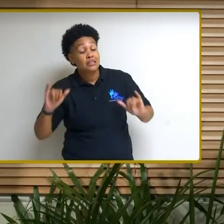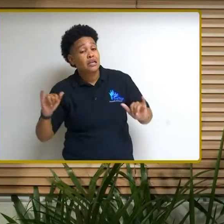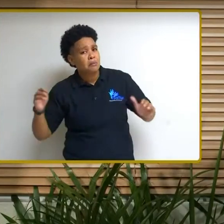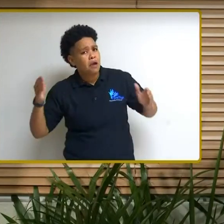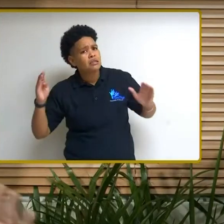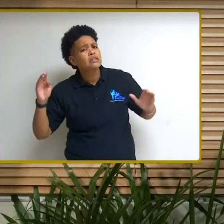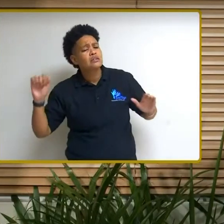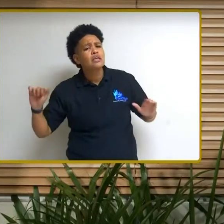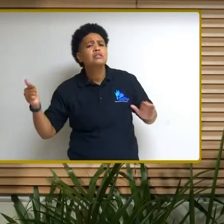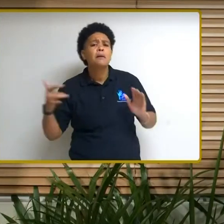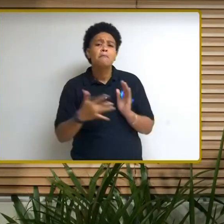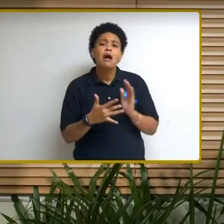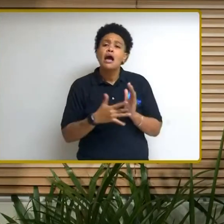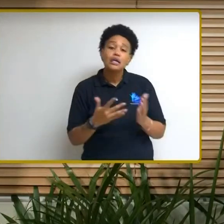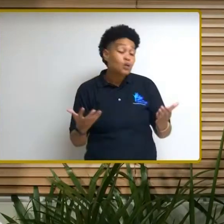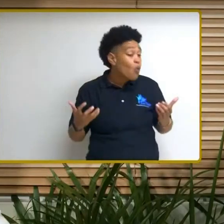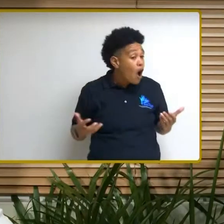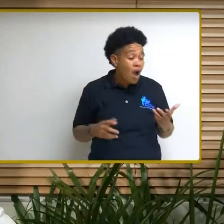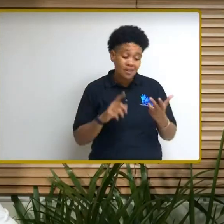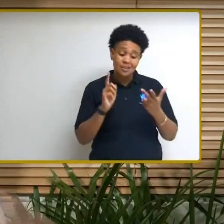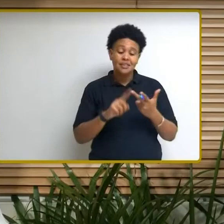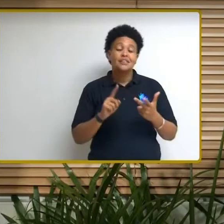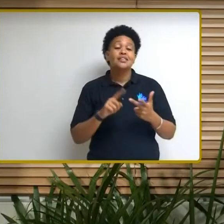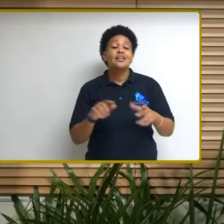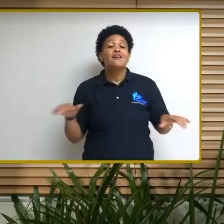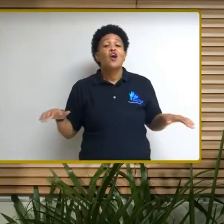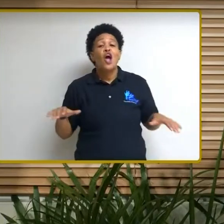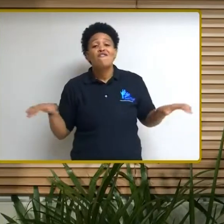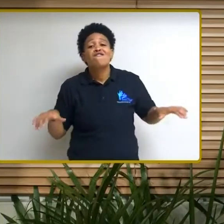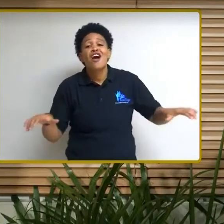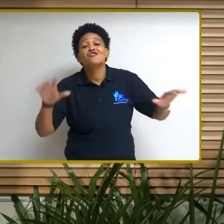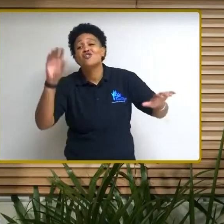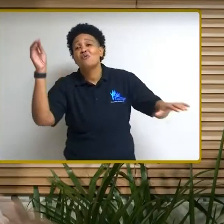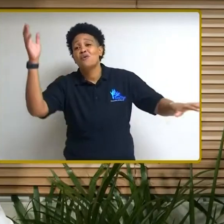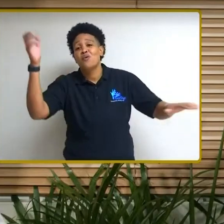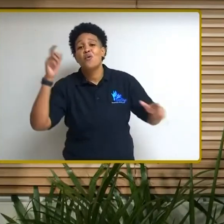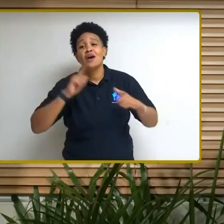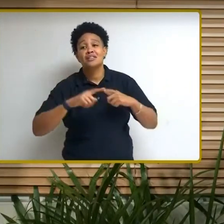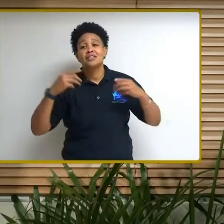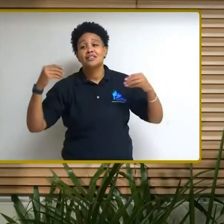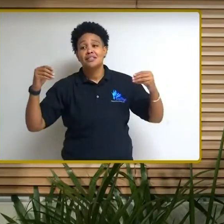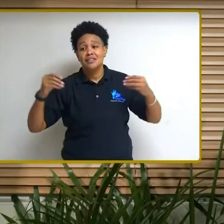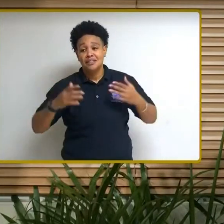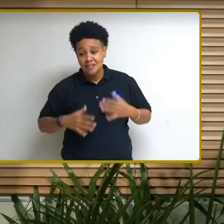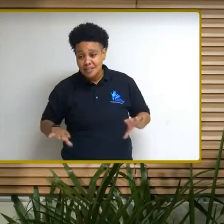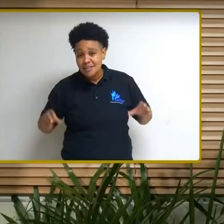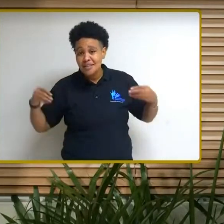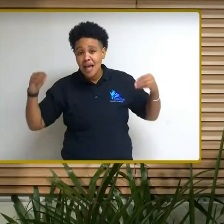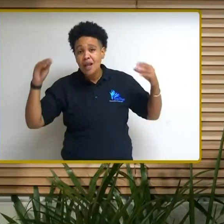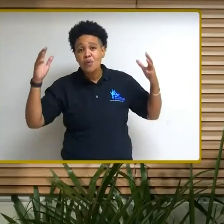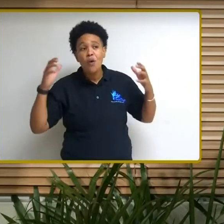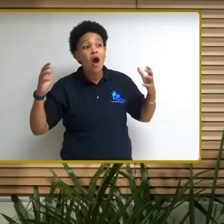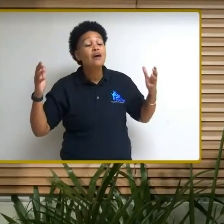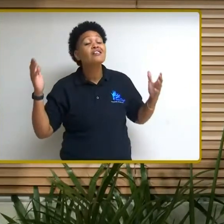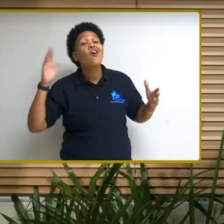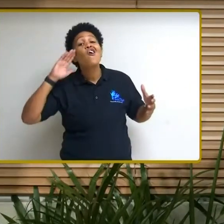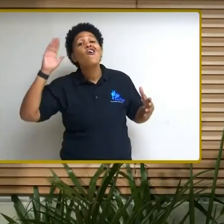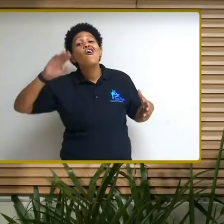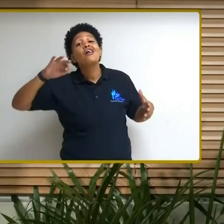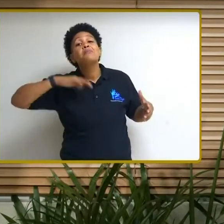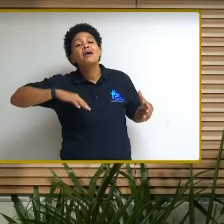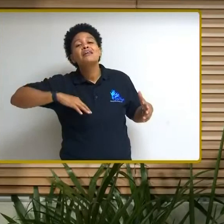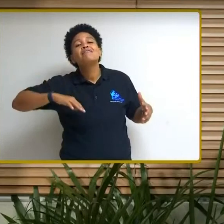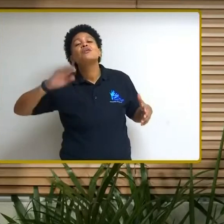attention. Banking wants it, manufacturing wants it, retail wants it. All have benefit and